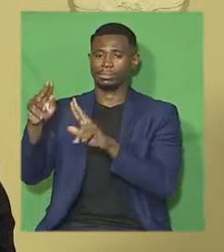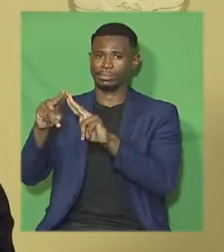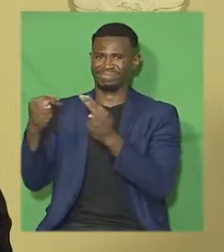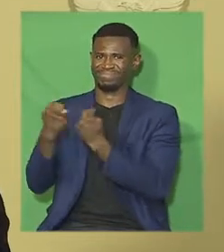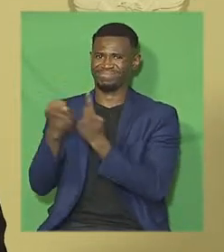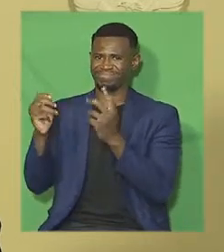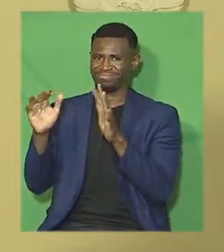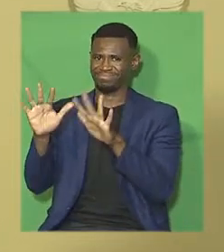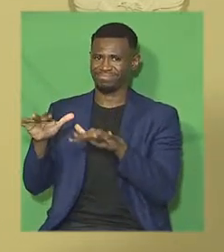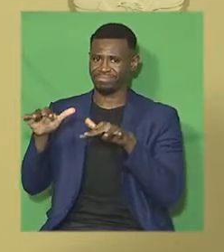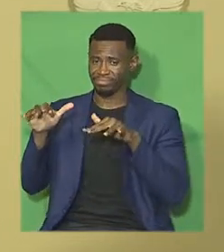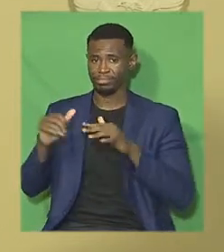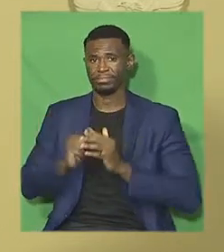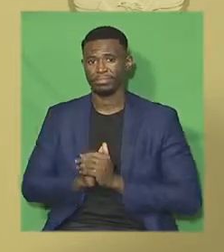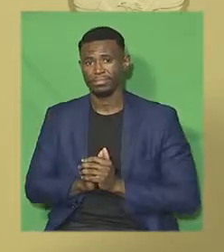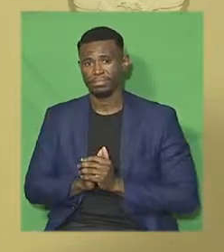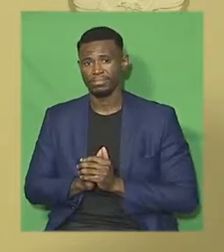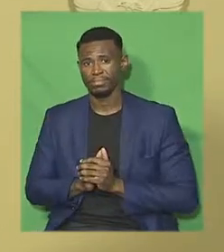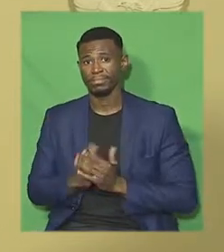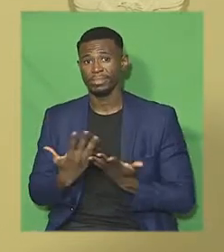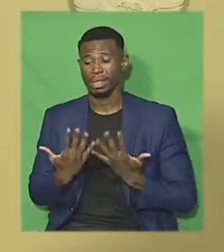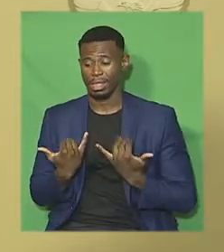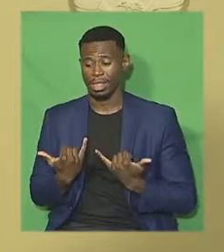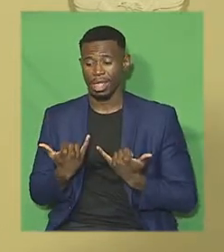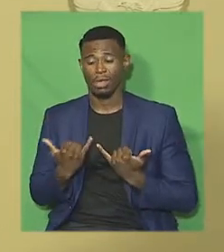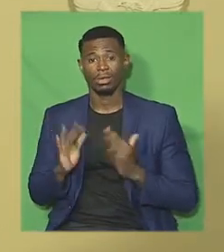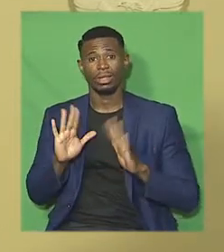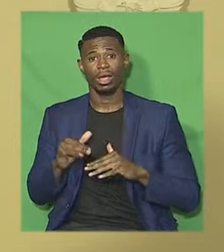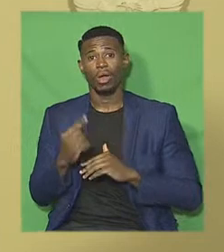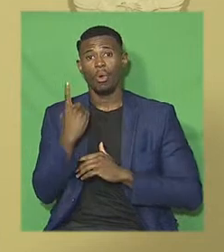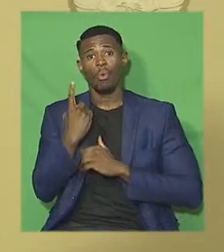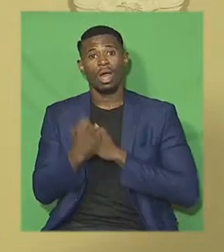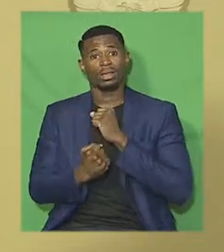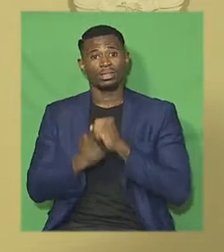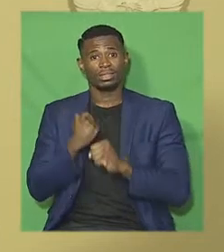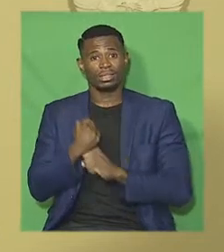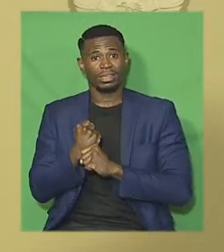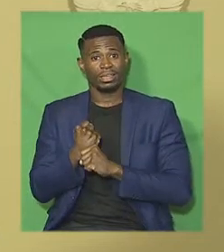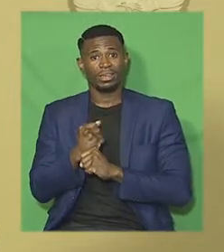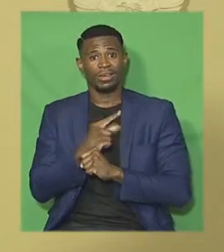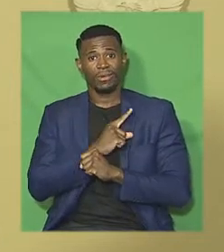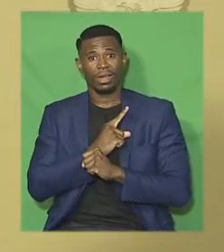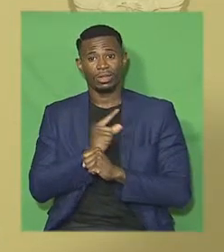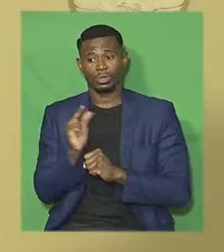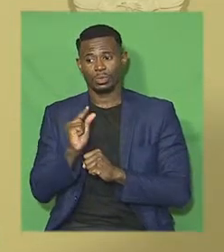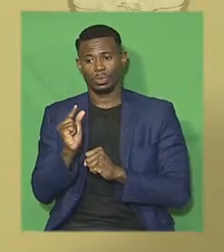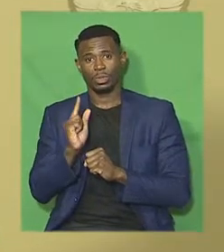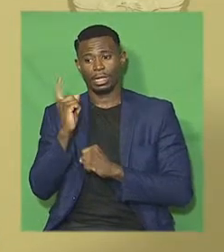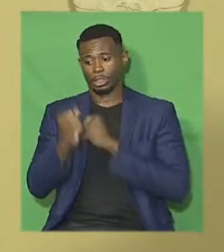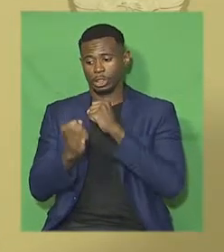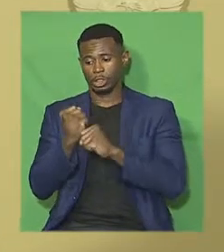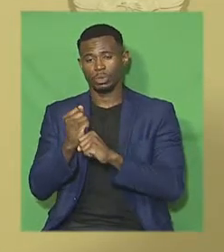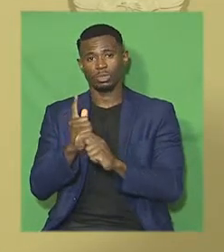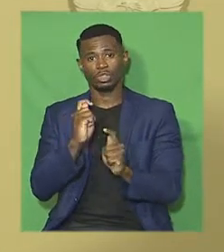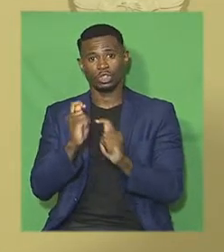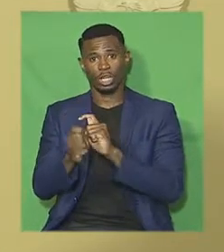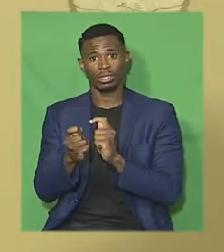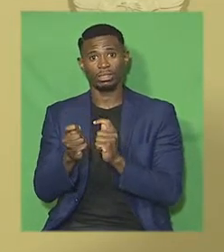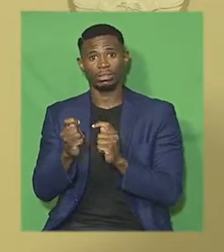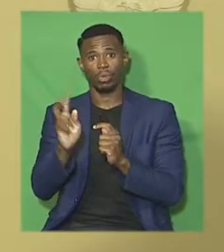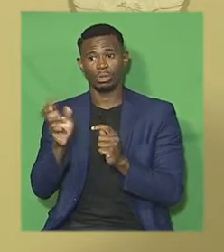Understanding that just over 1 year remains in the term of this 6th administration,